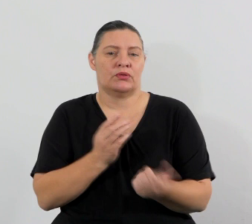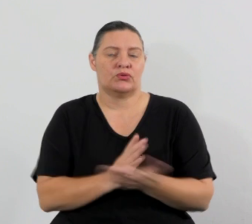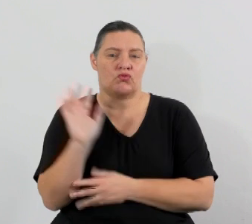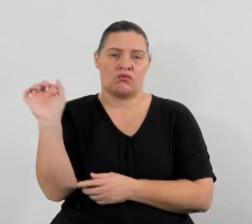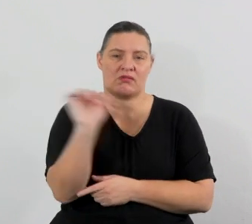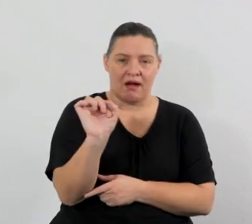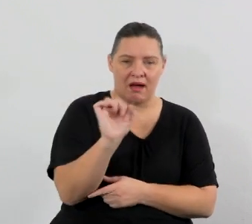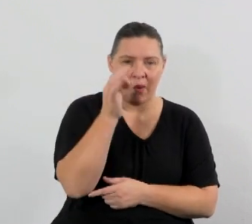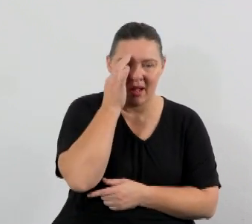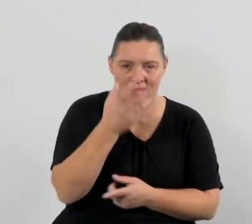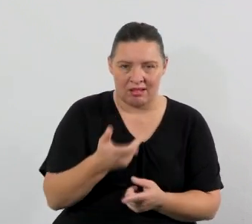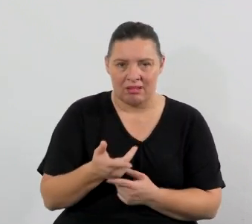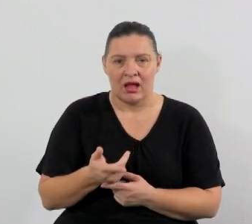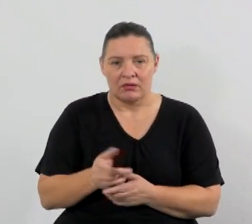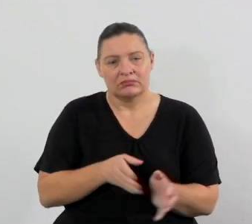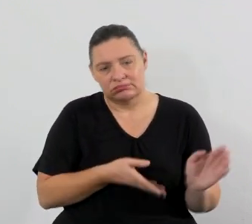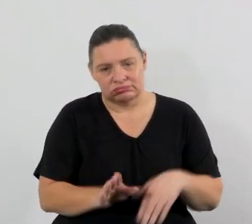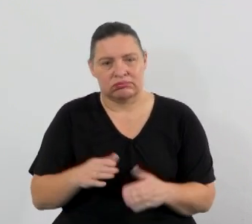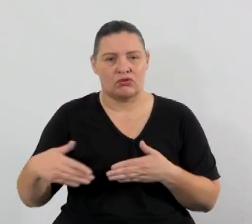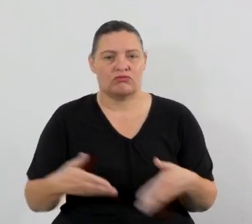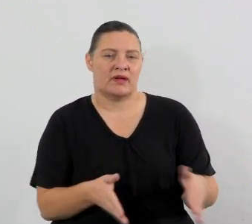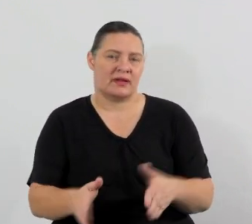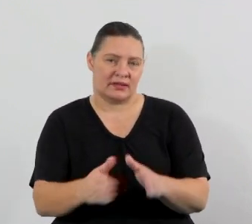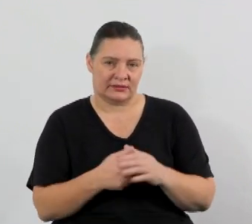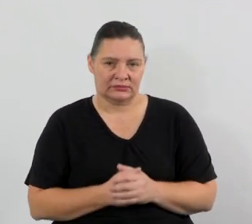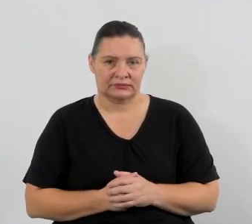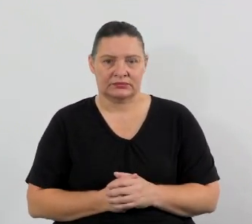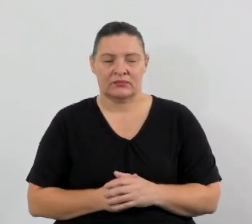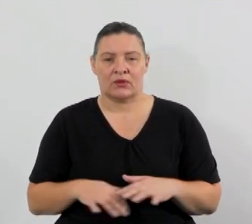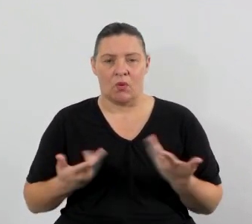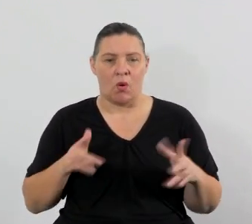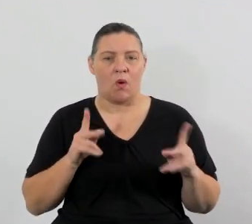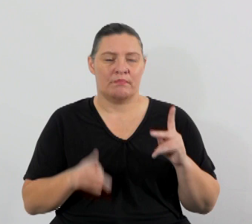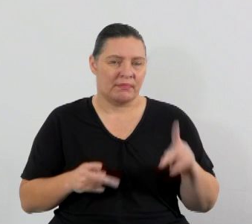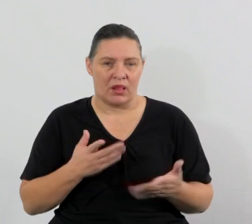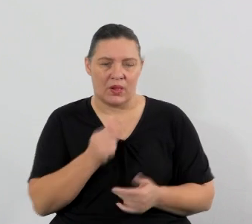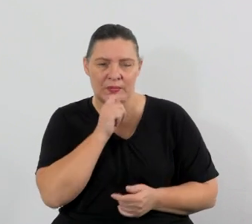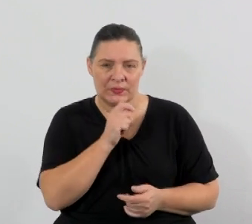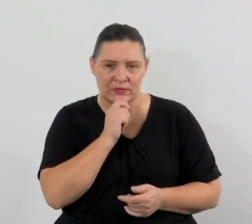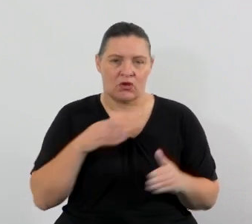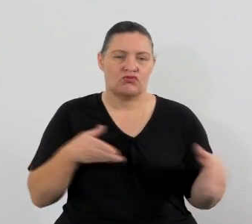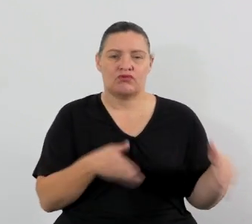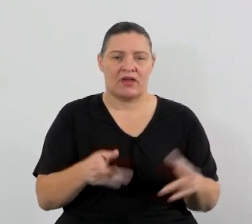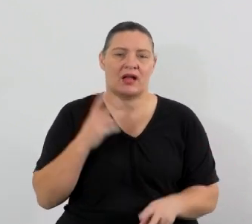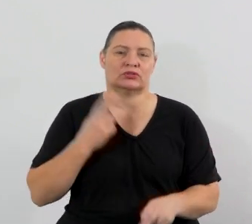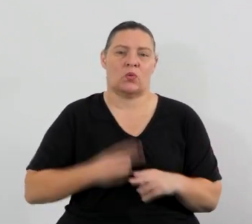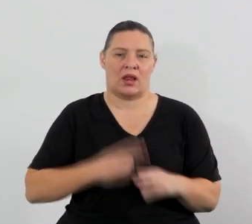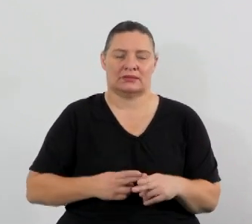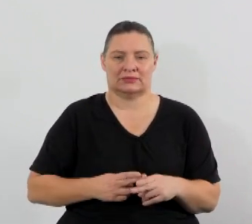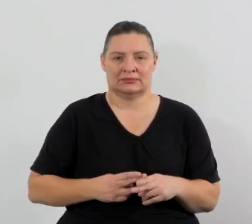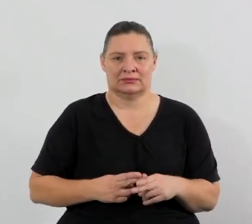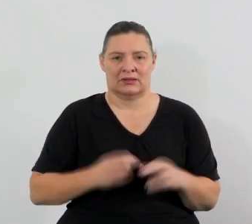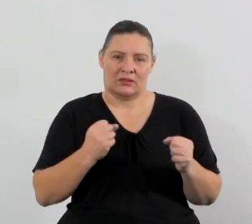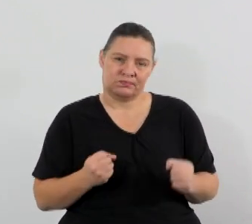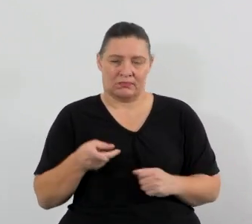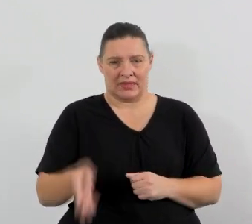caused by car oil being washed into the rivers or people using rivers as